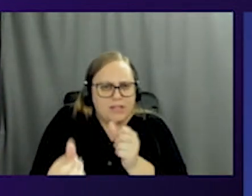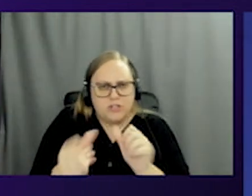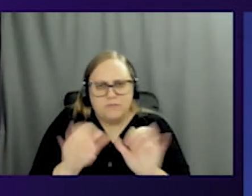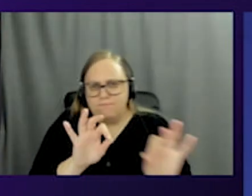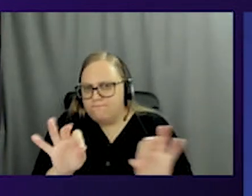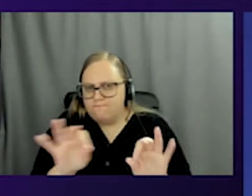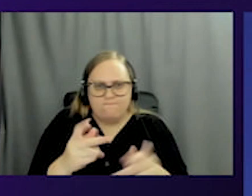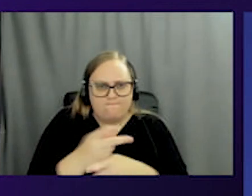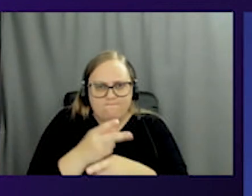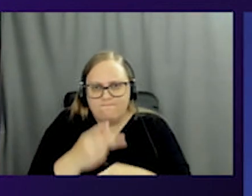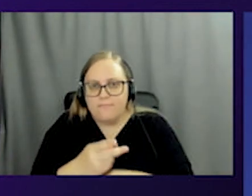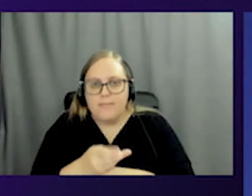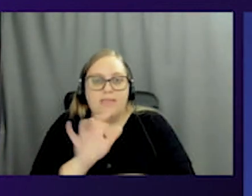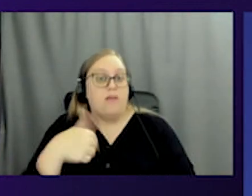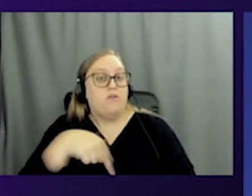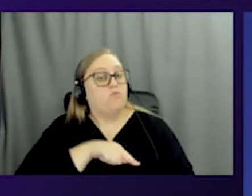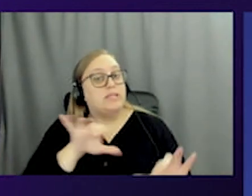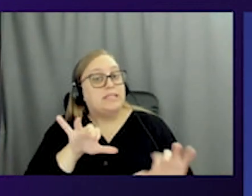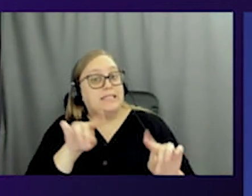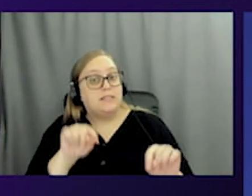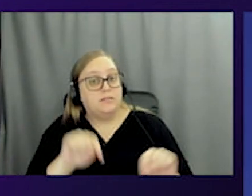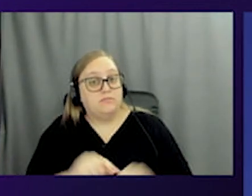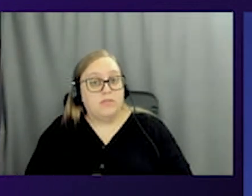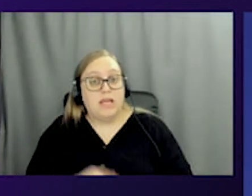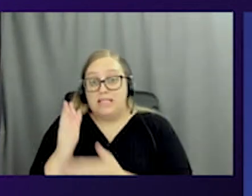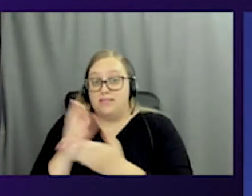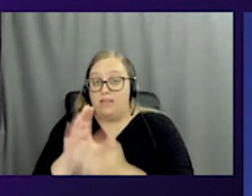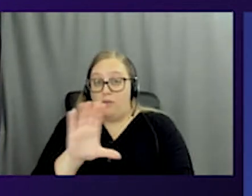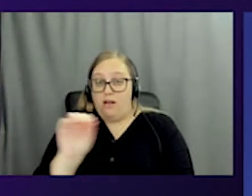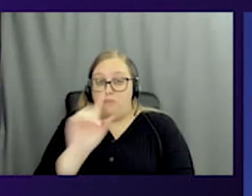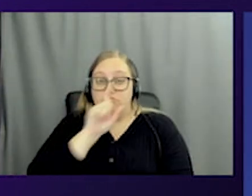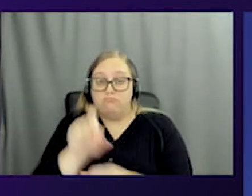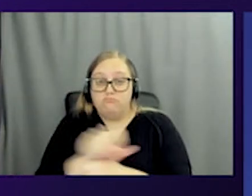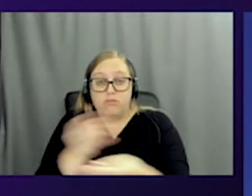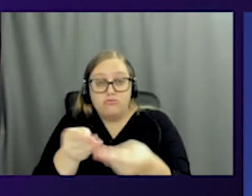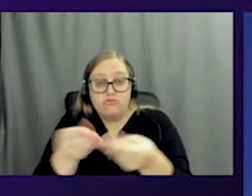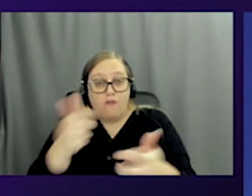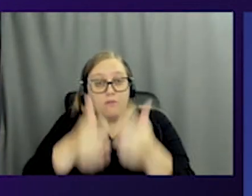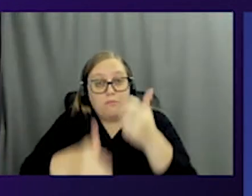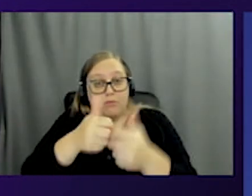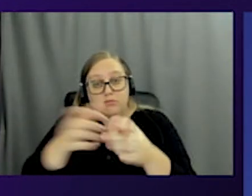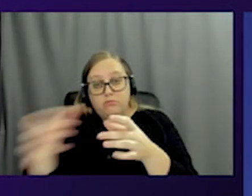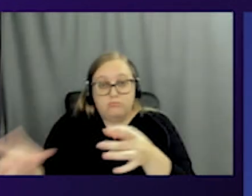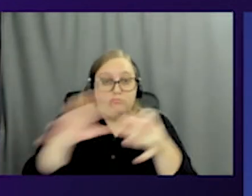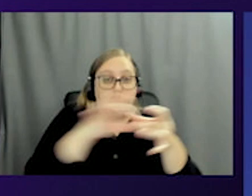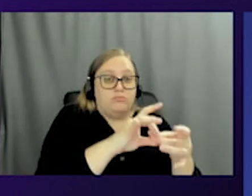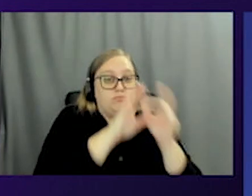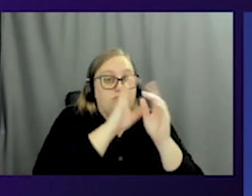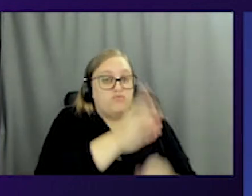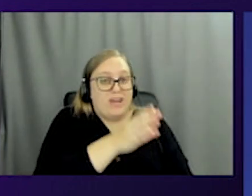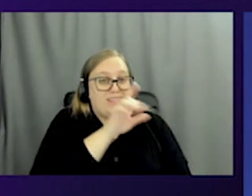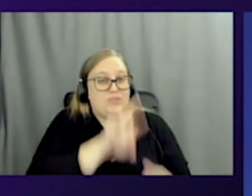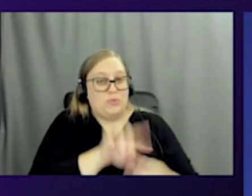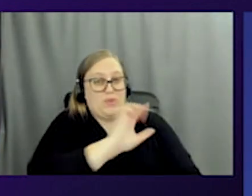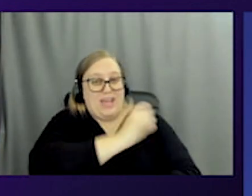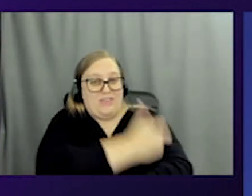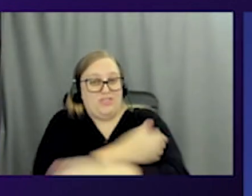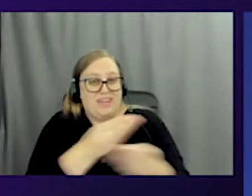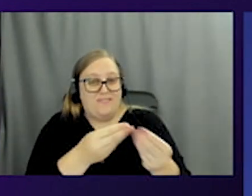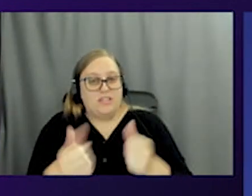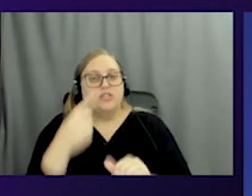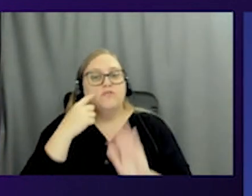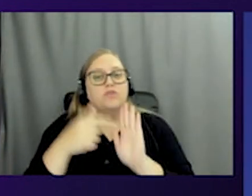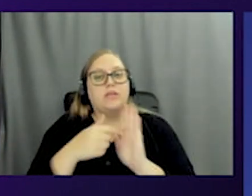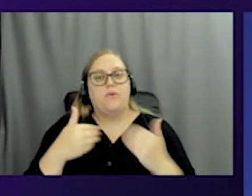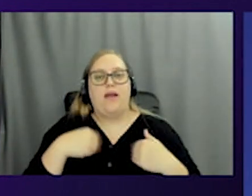some companies are actually solving problems that relate directly to energy efficiency. For instance, we have